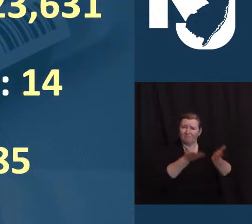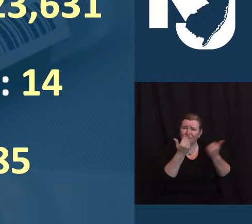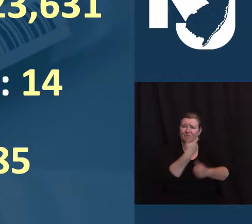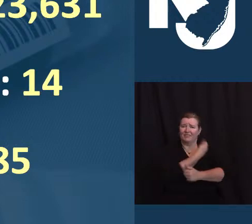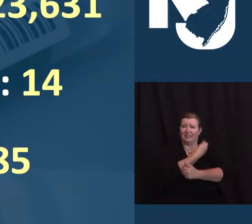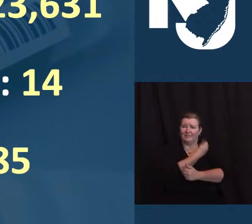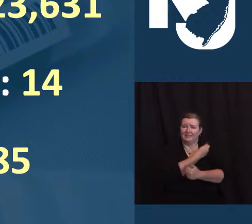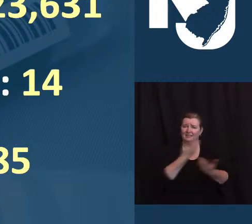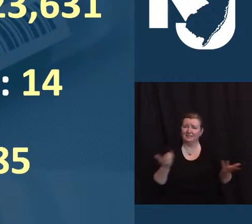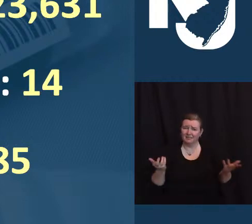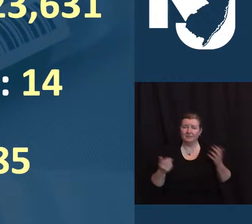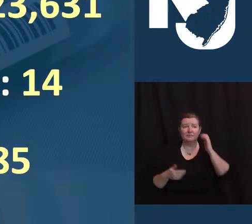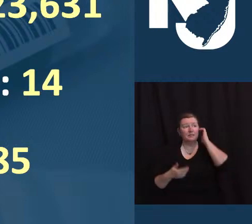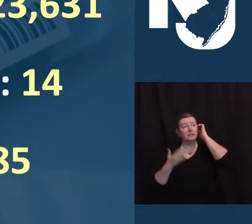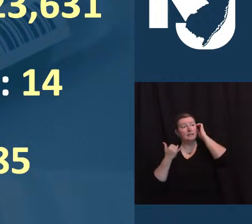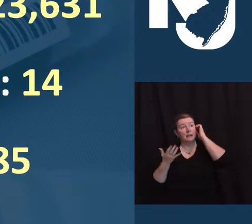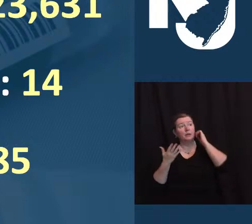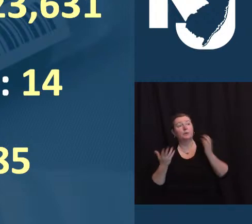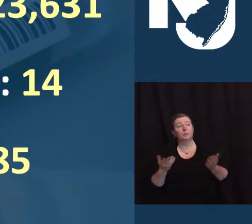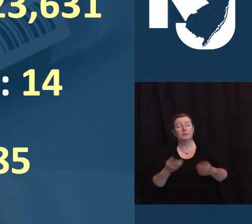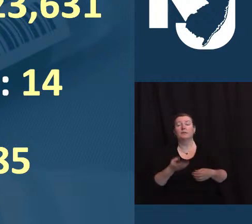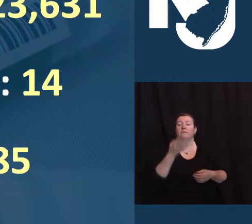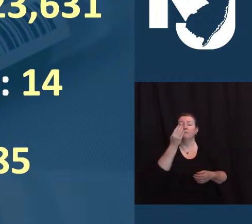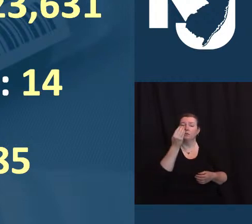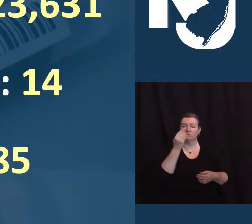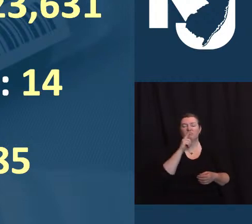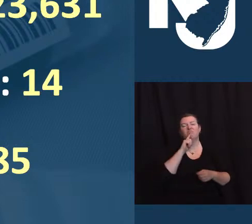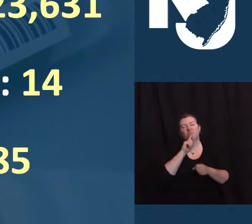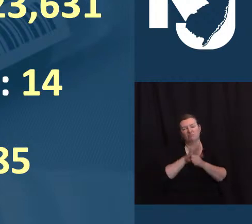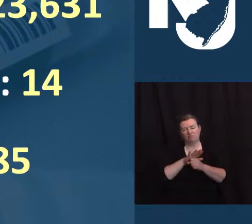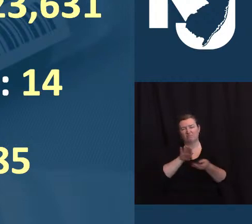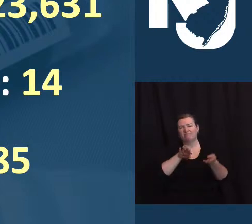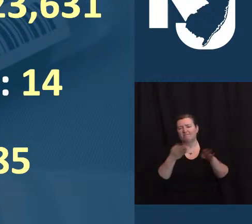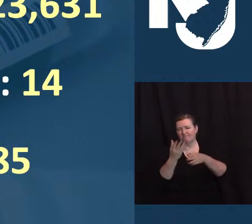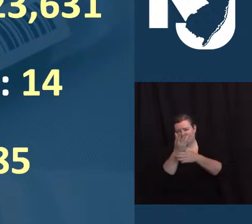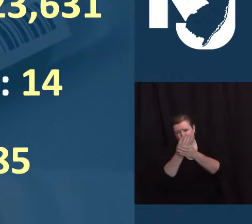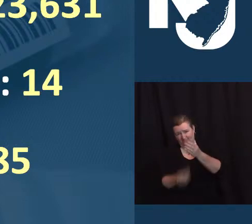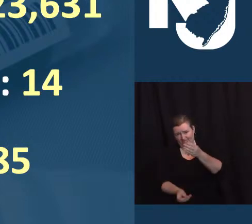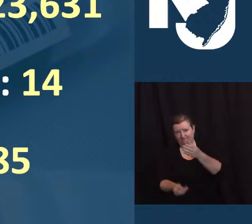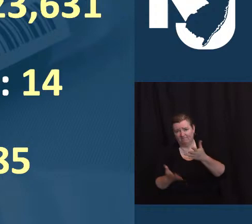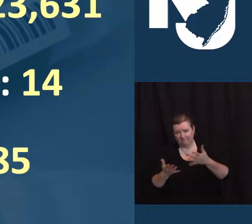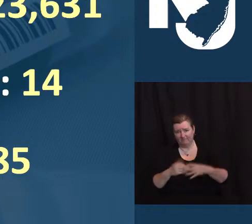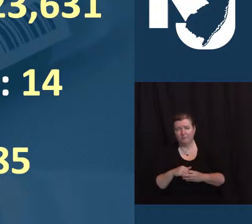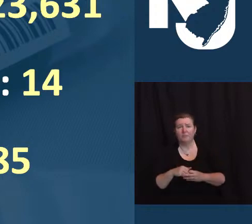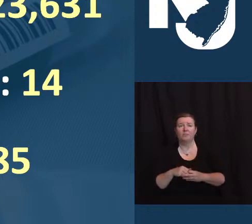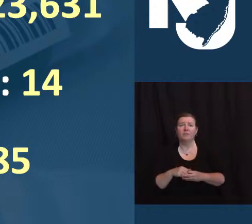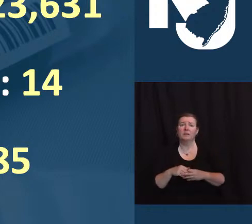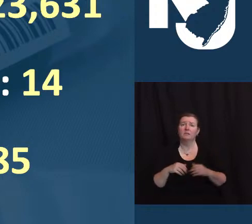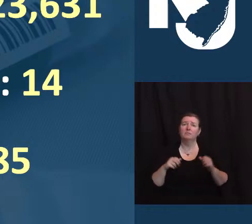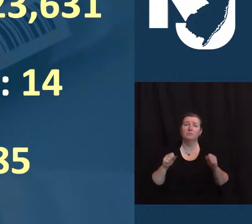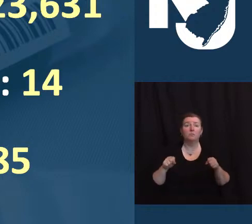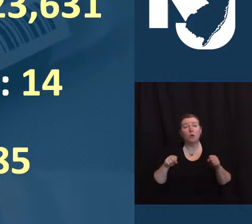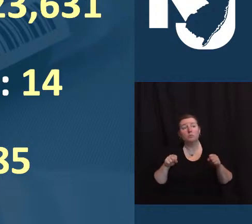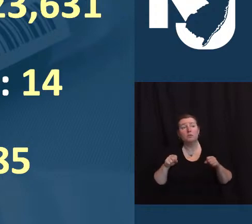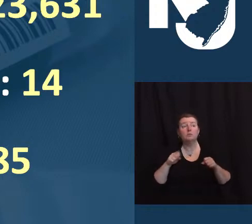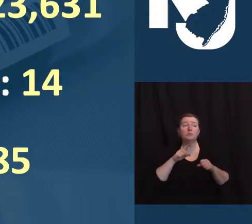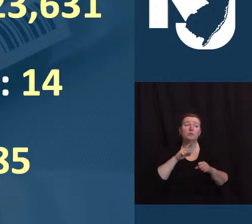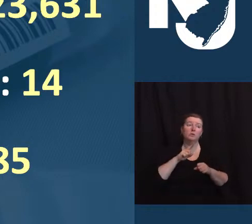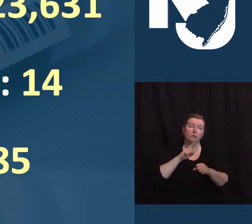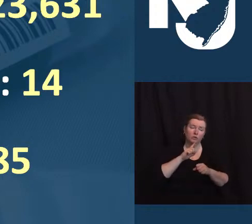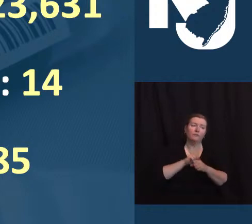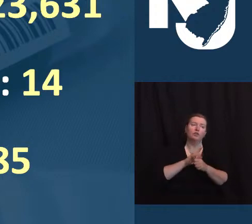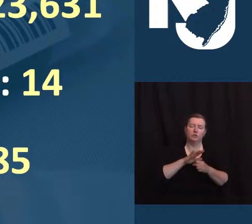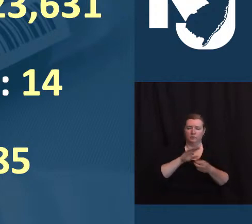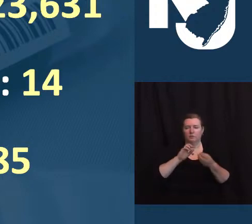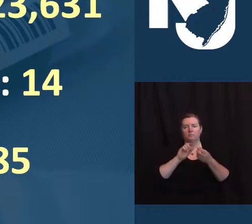with the heaviest of hearts, 14 confirmed COVID-related deaths. The number of probable deaths has been revised, and today